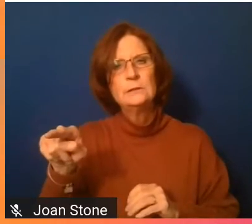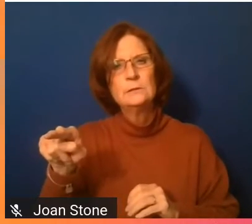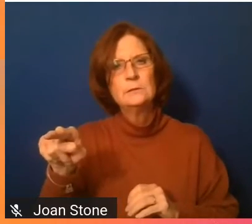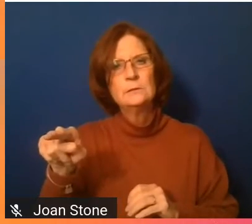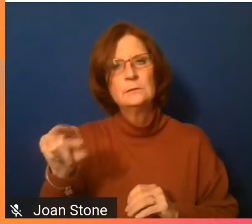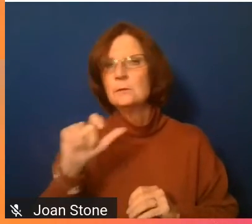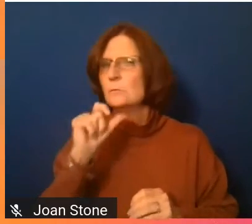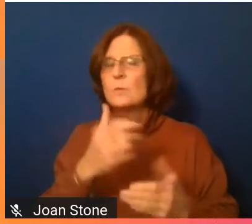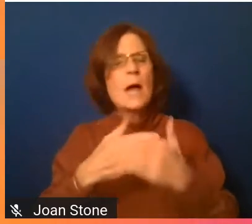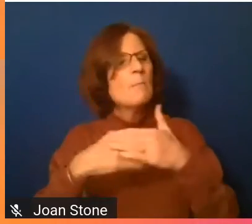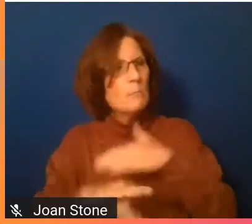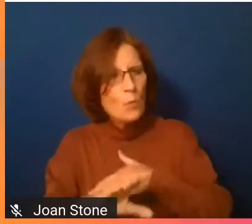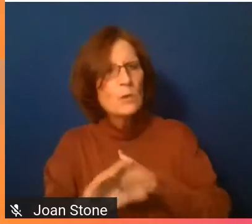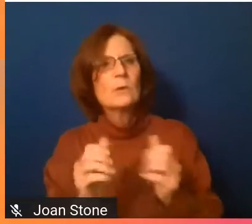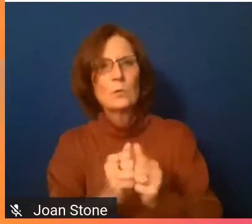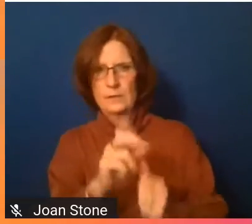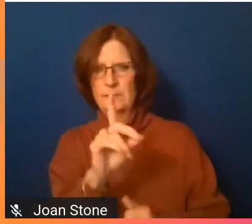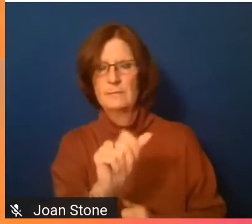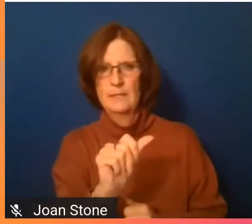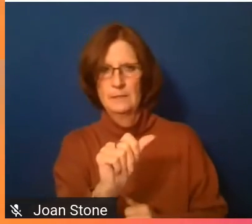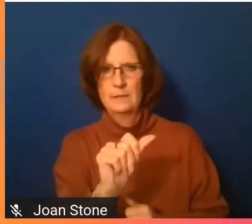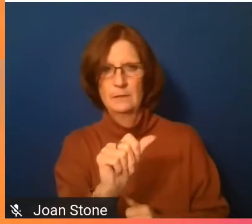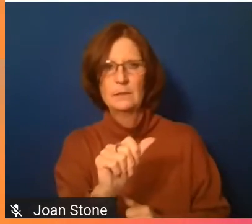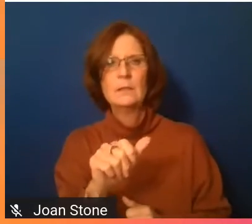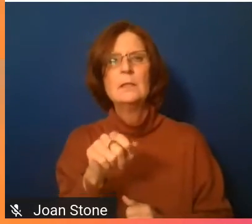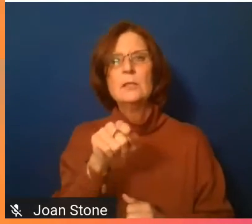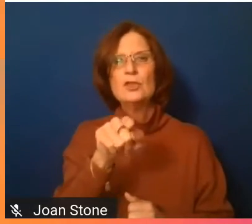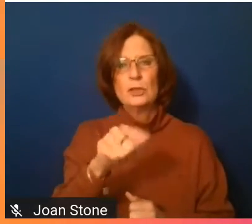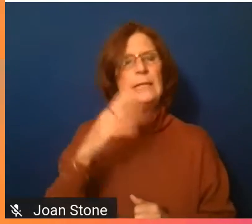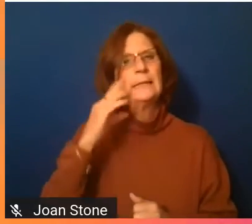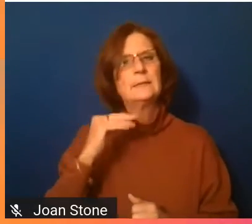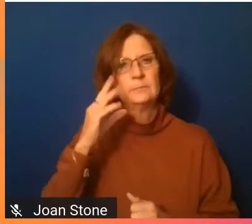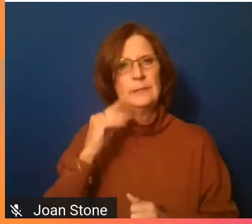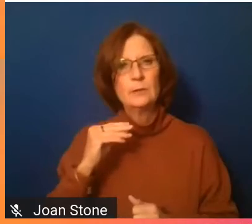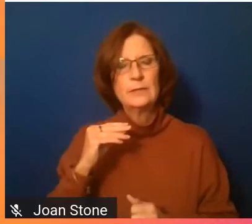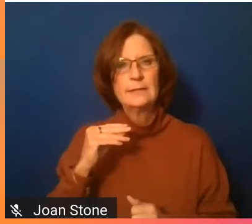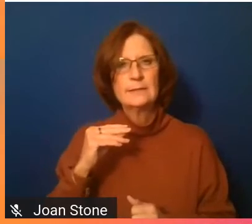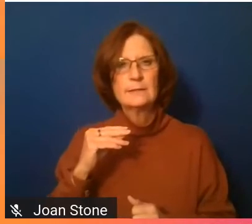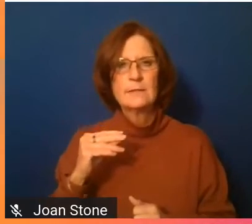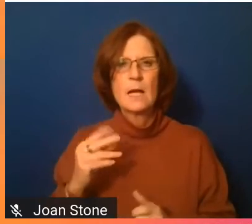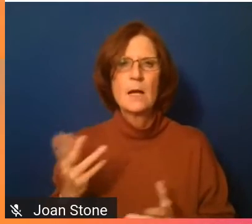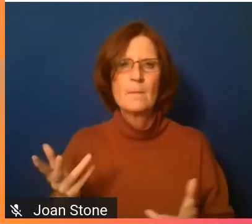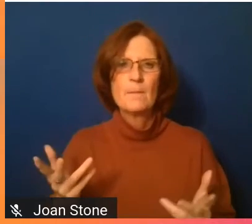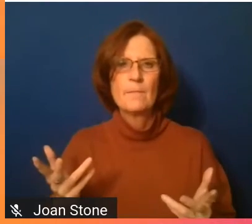she's not born disabled. She went through this